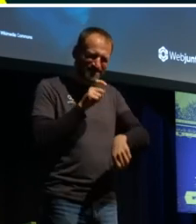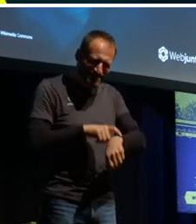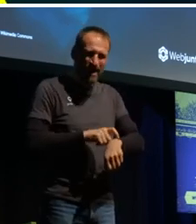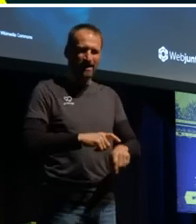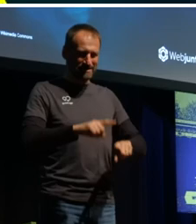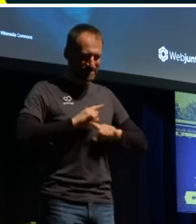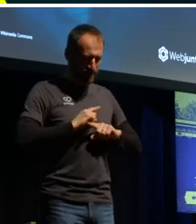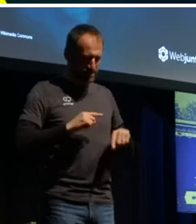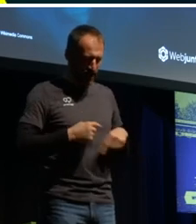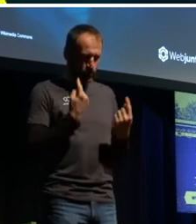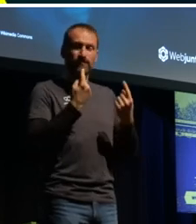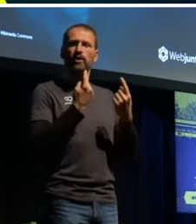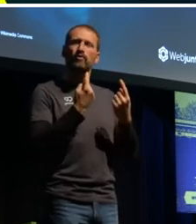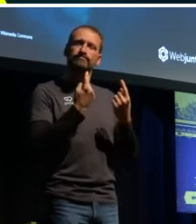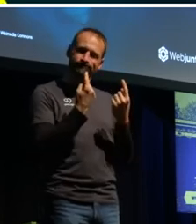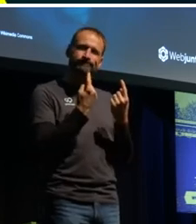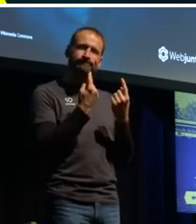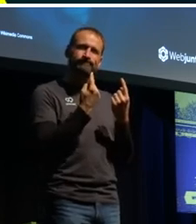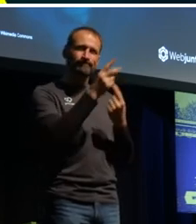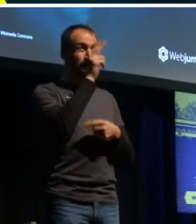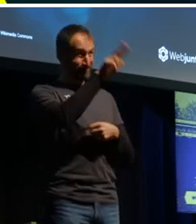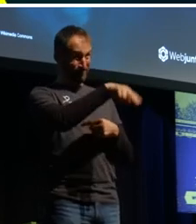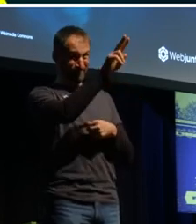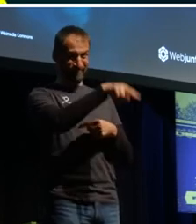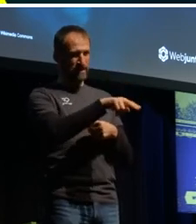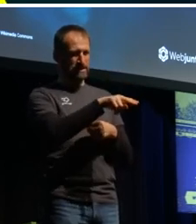go to look beyond what we can see.